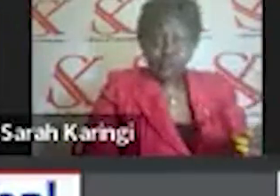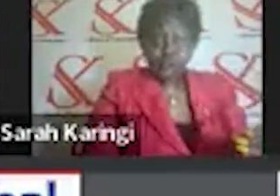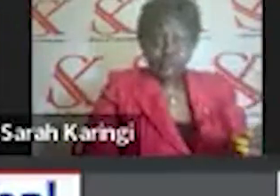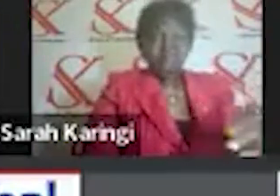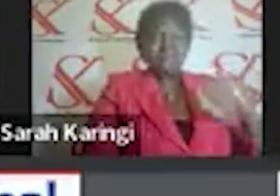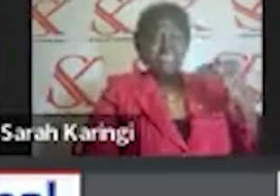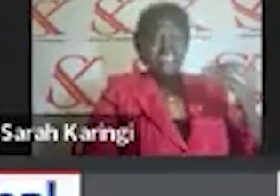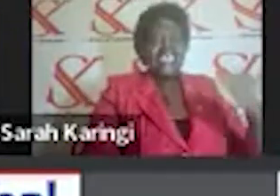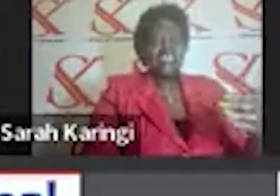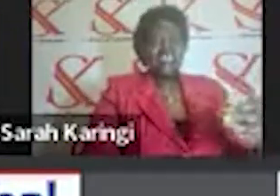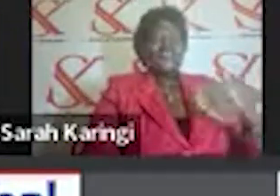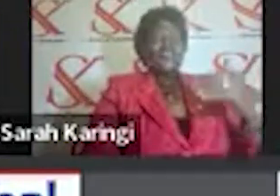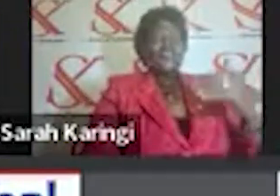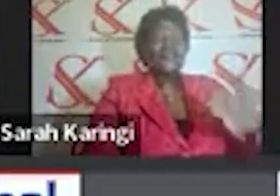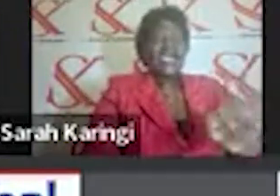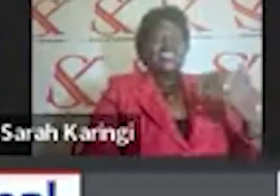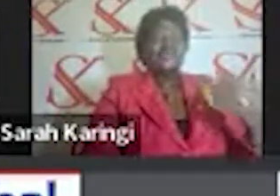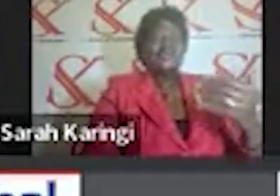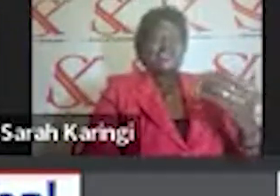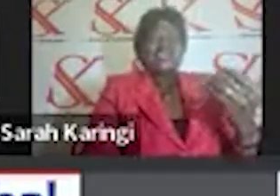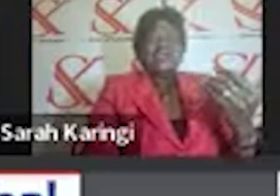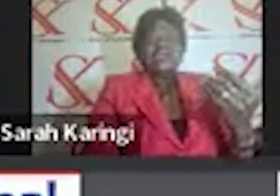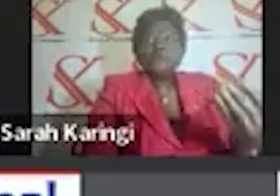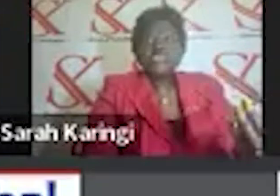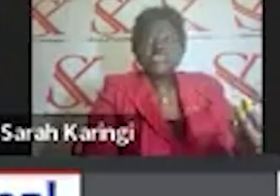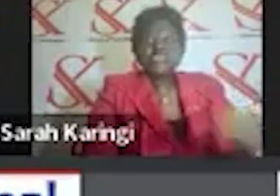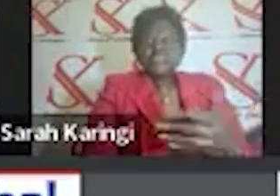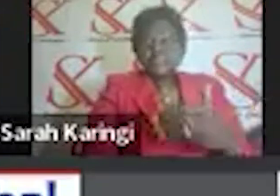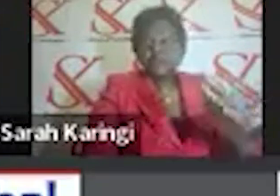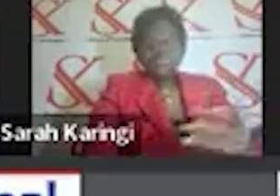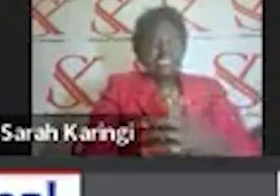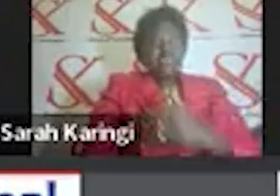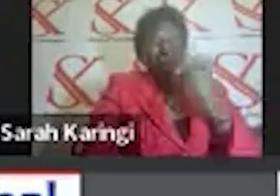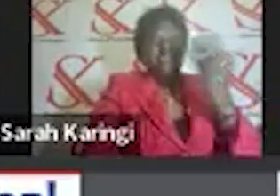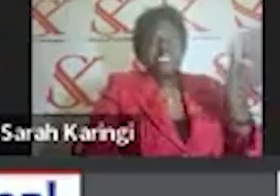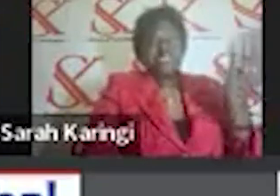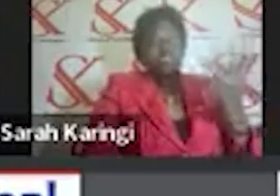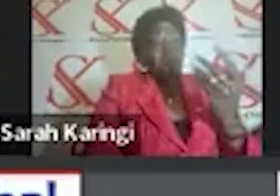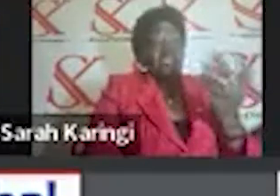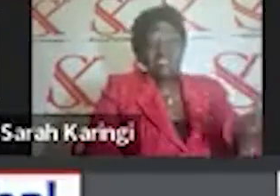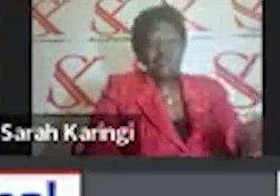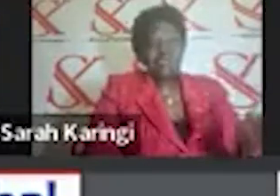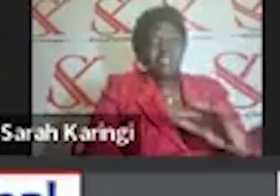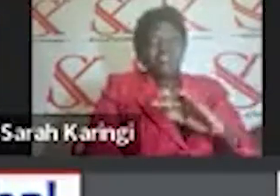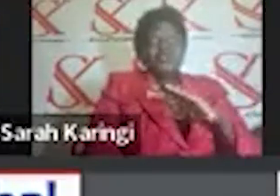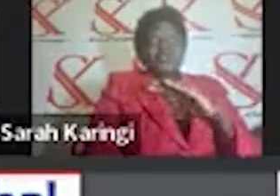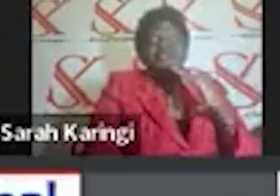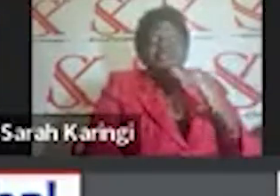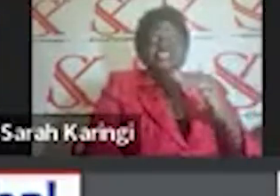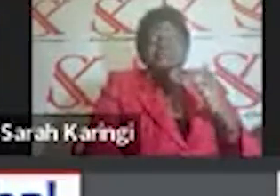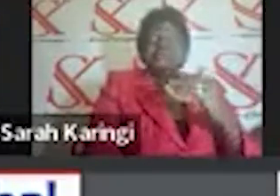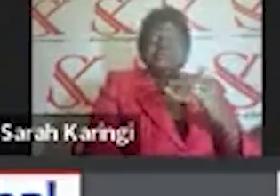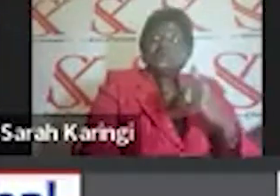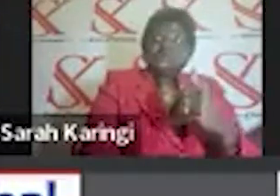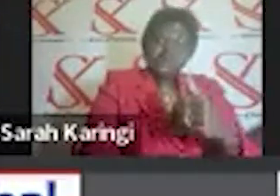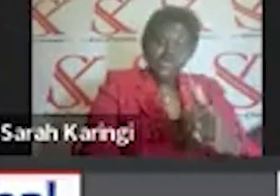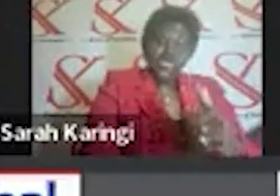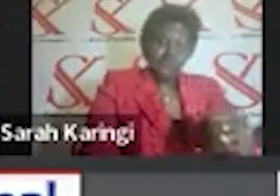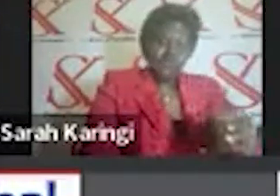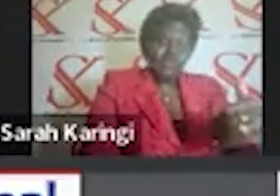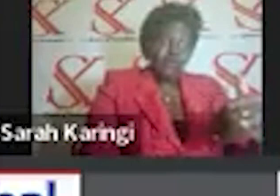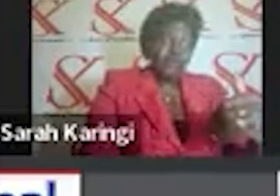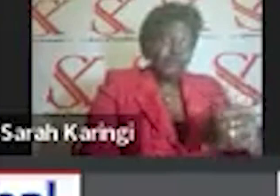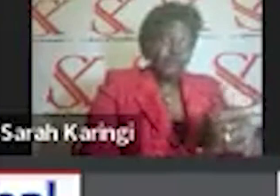for. Then, do I keep my commitments? Many people just promise things, but they will never do them. So if it is maybe